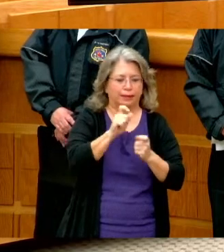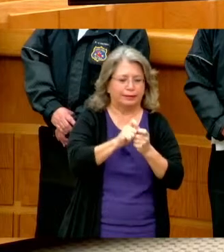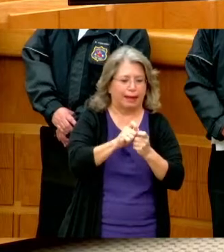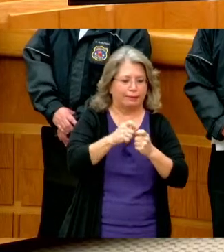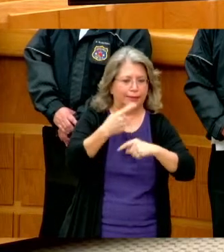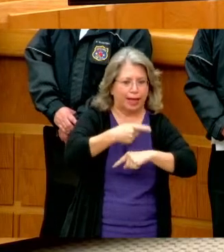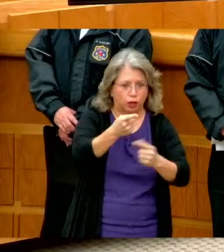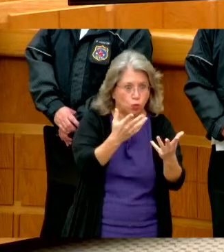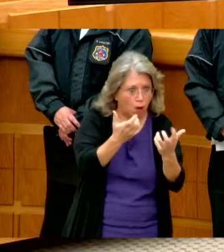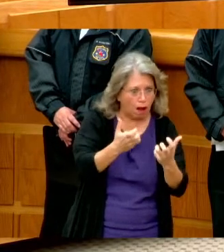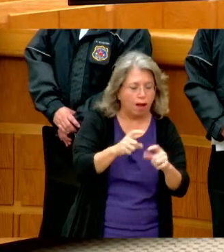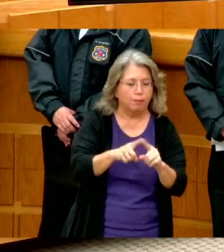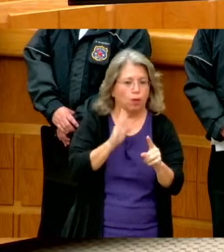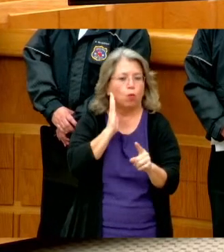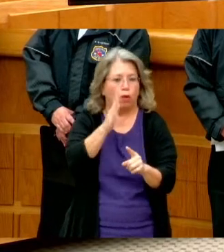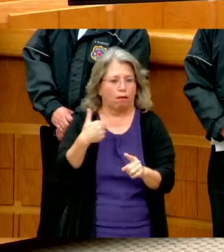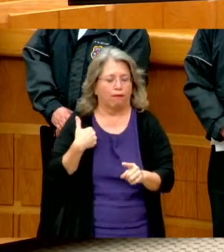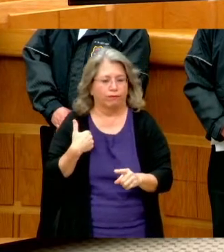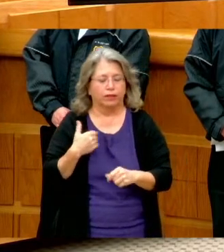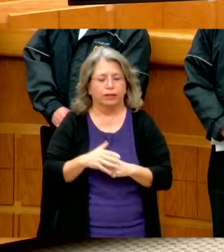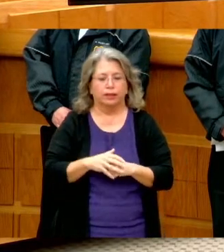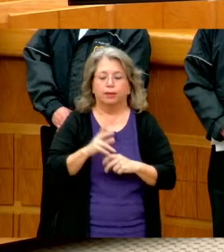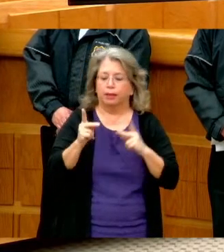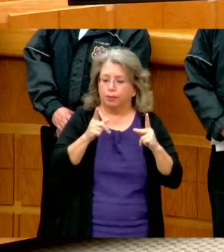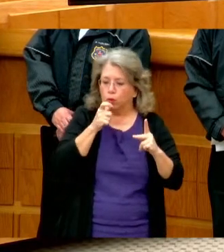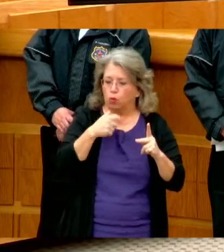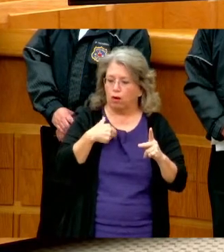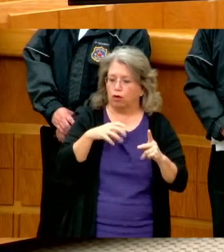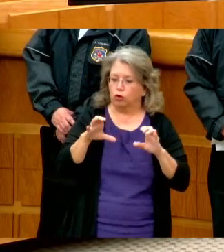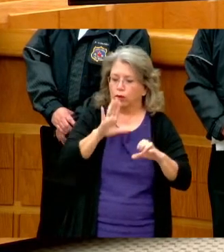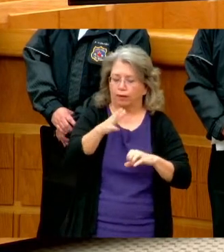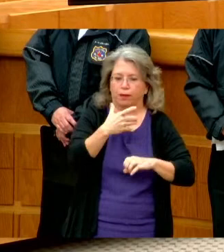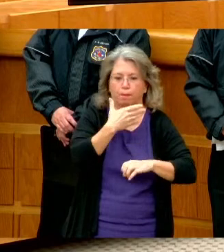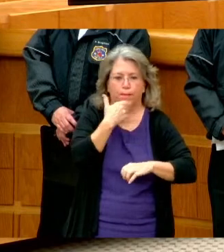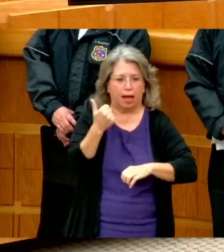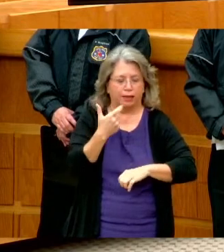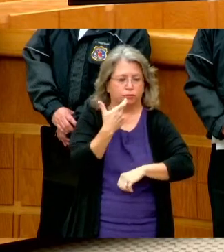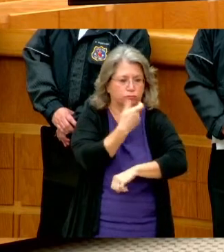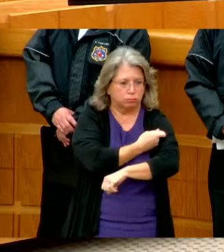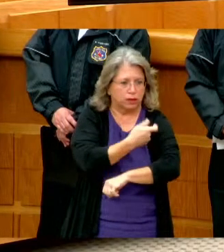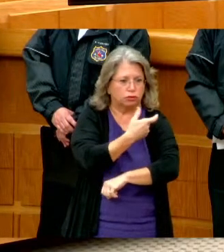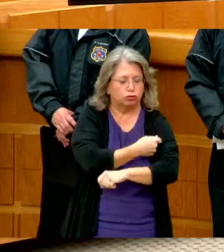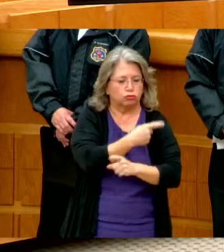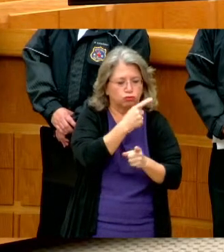doing their best, and they need to do it right. You don't want any mistakes made. And so